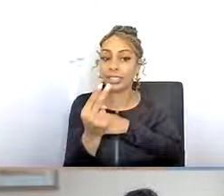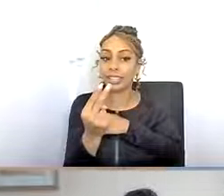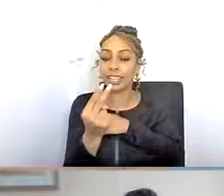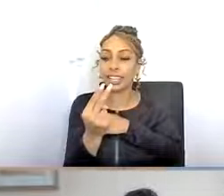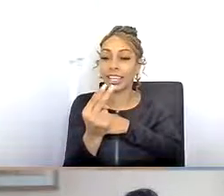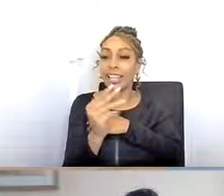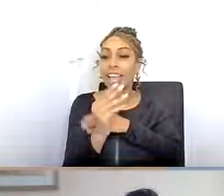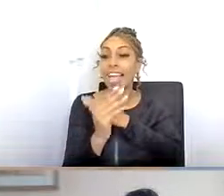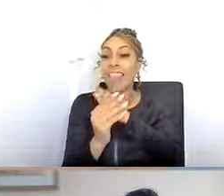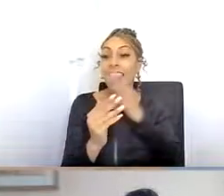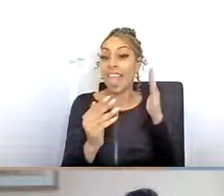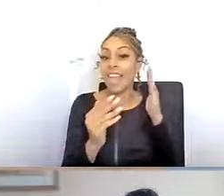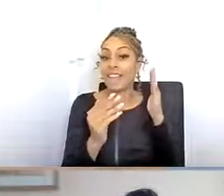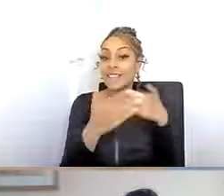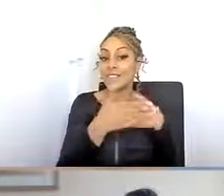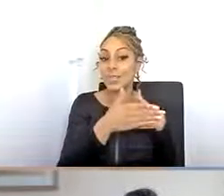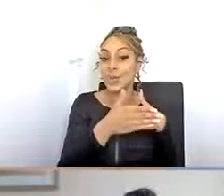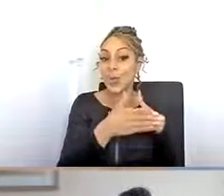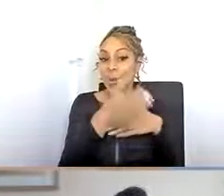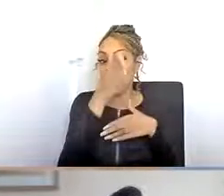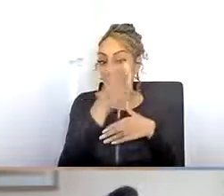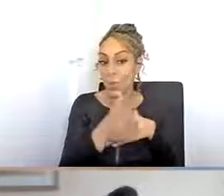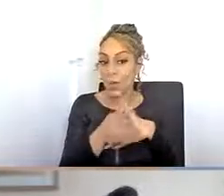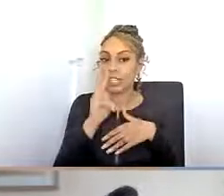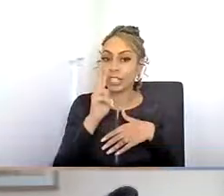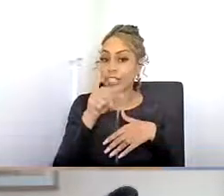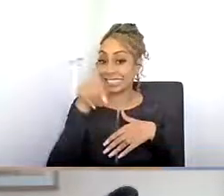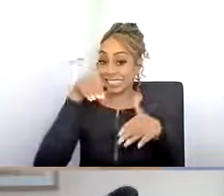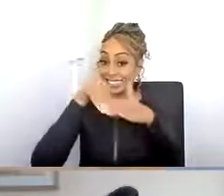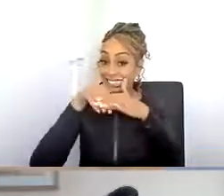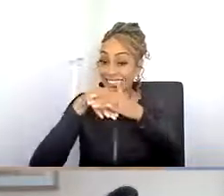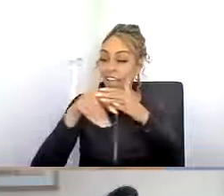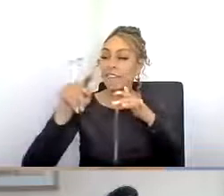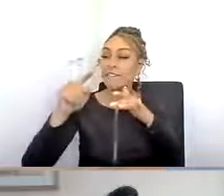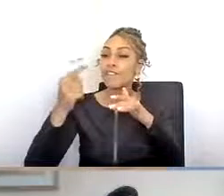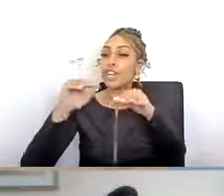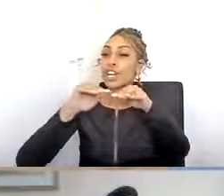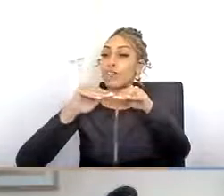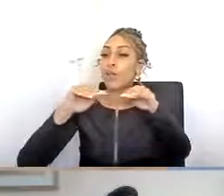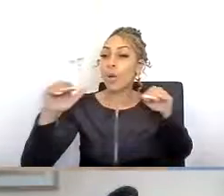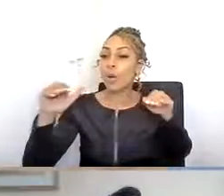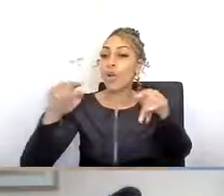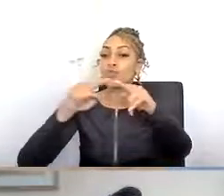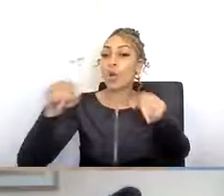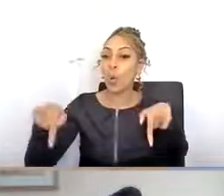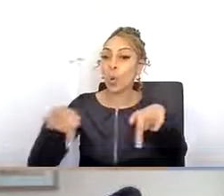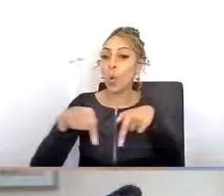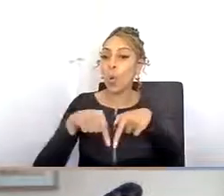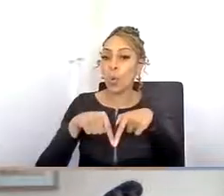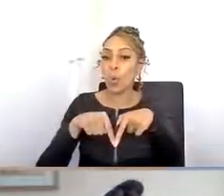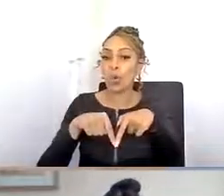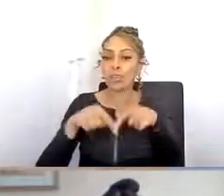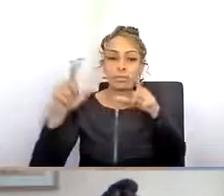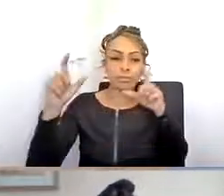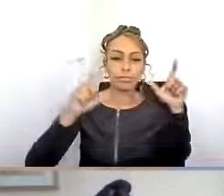And then the photograph on the right shows the interior of the first floor room, taken on quite different days,